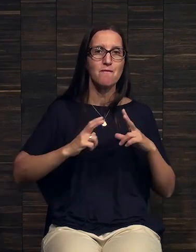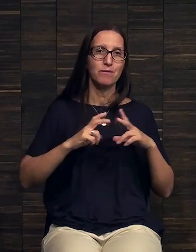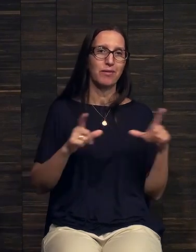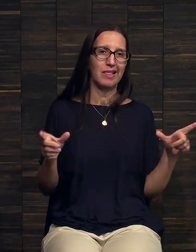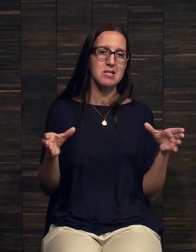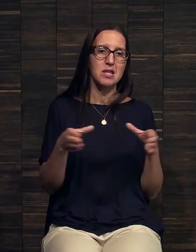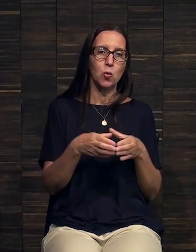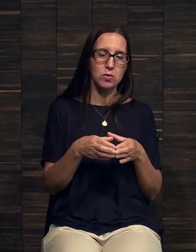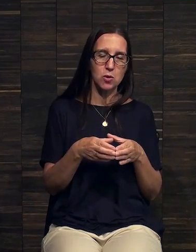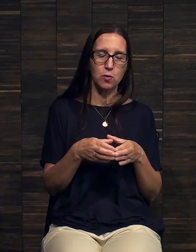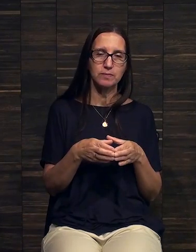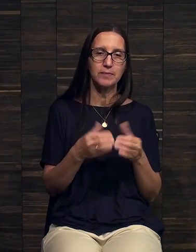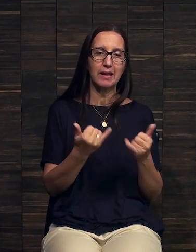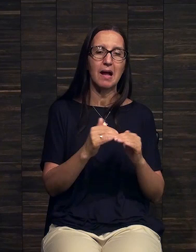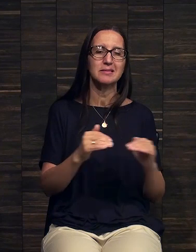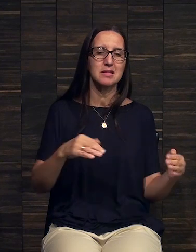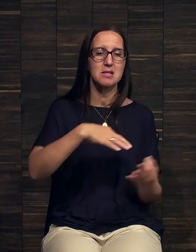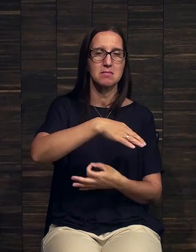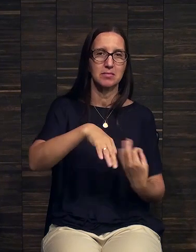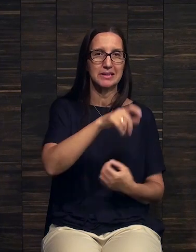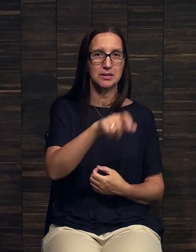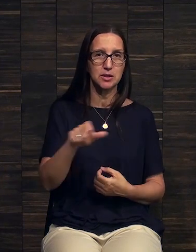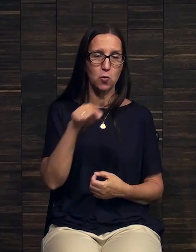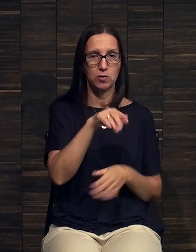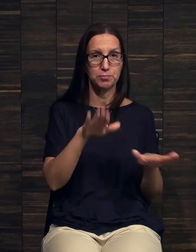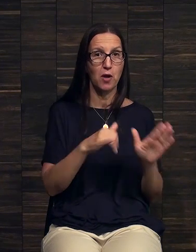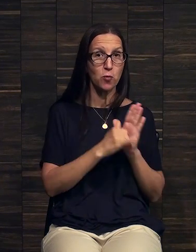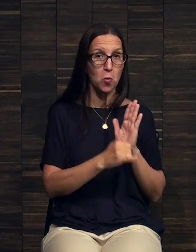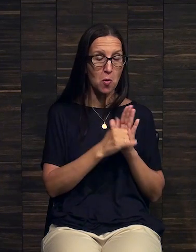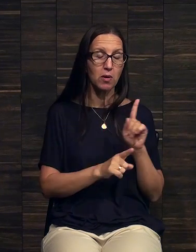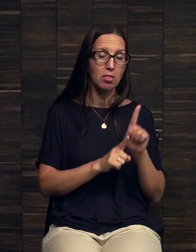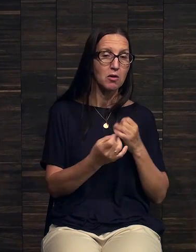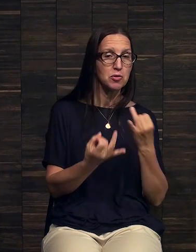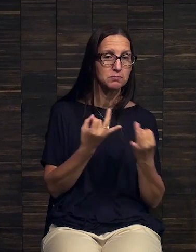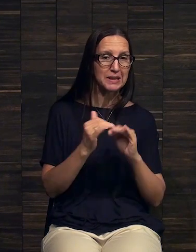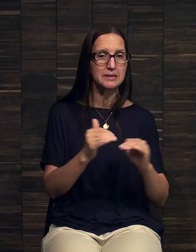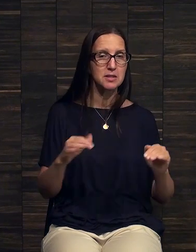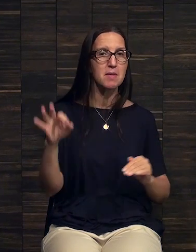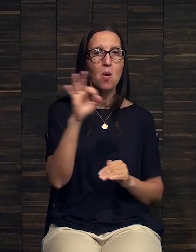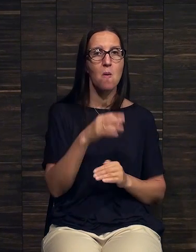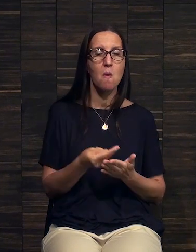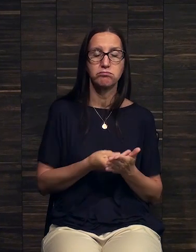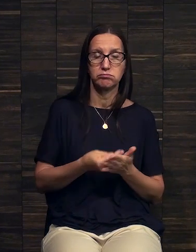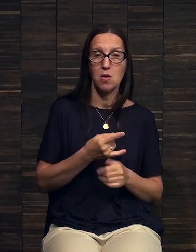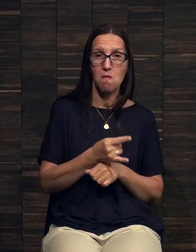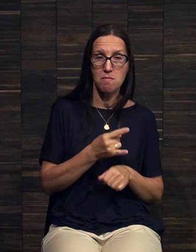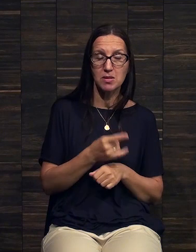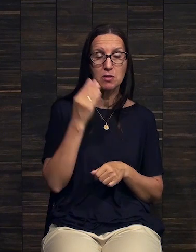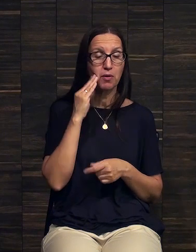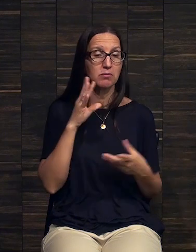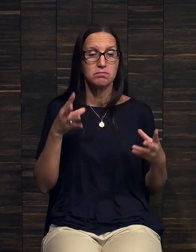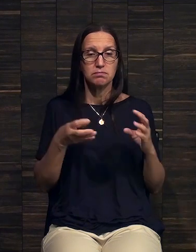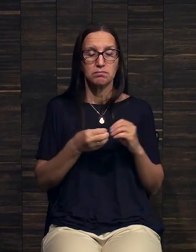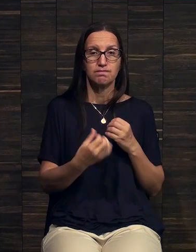and it arrived in the institution for the orphan kids in New York, and he started talk about